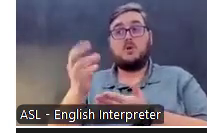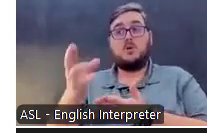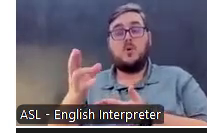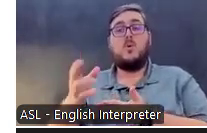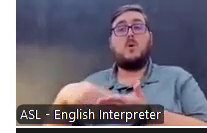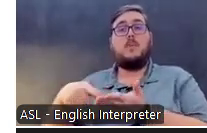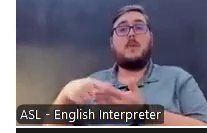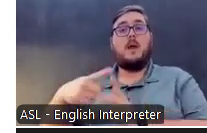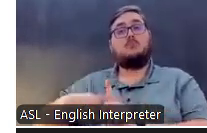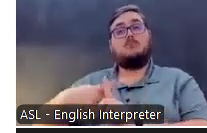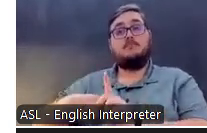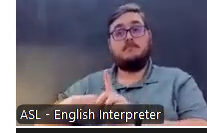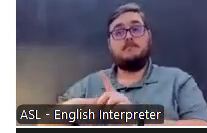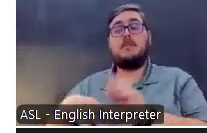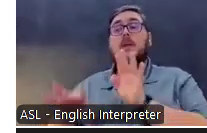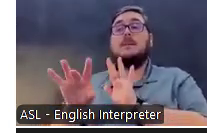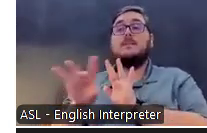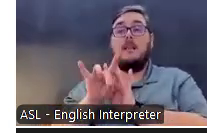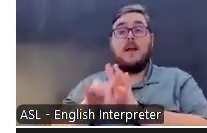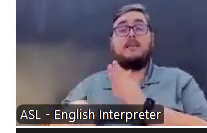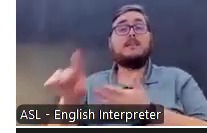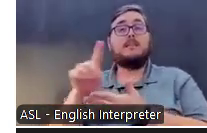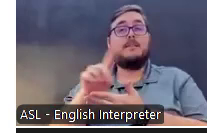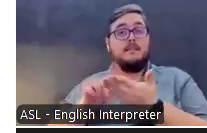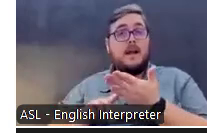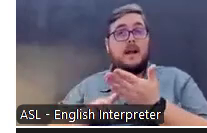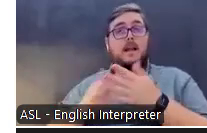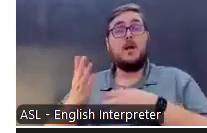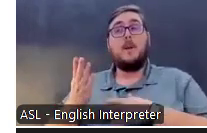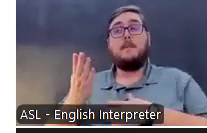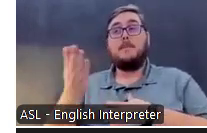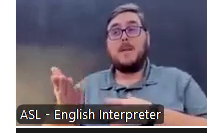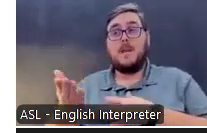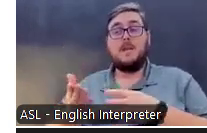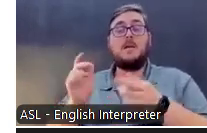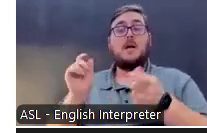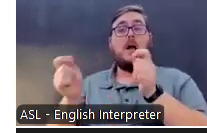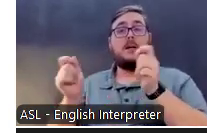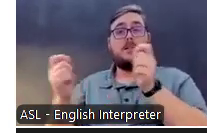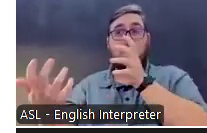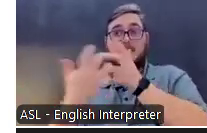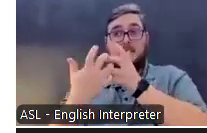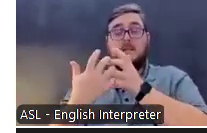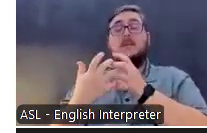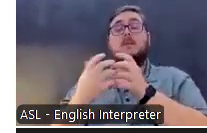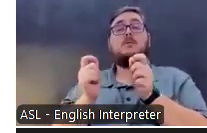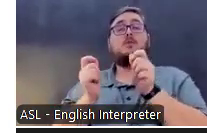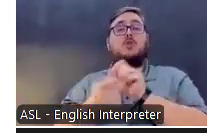Selecting, designing, fitting, customizing, or adapting assistive